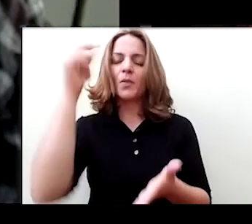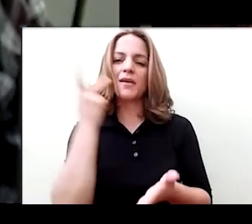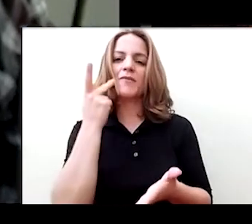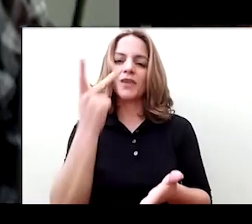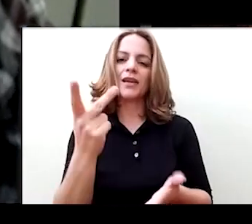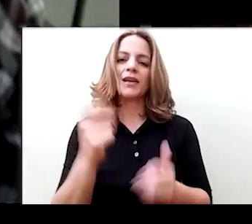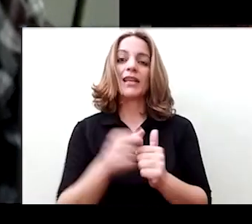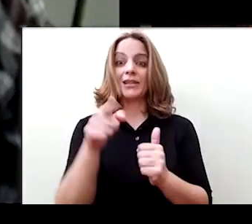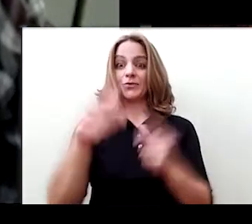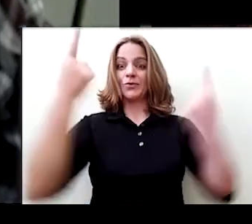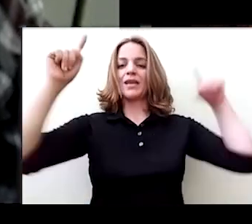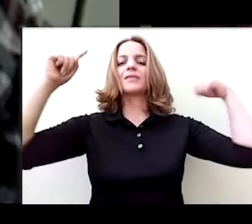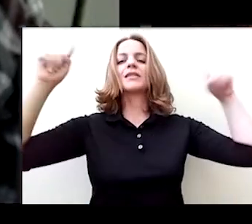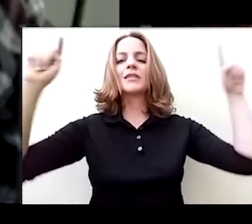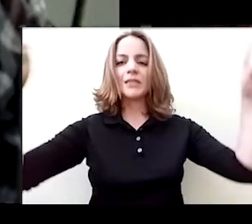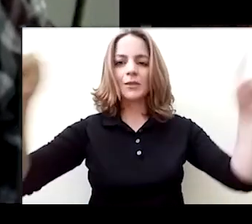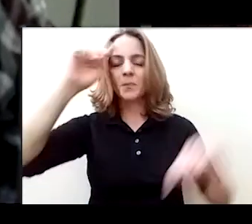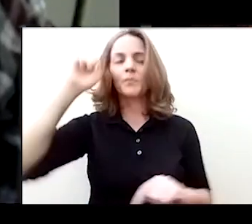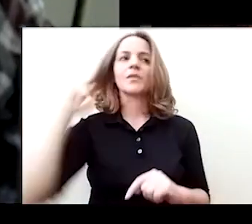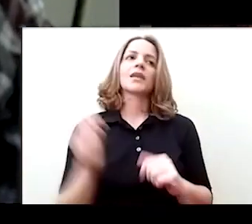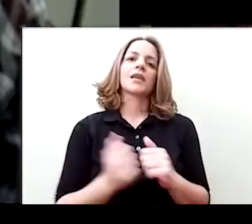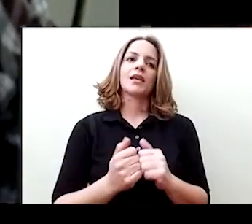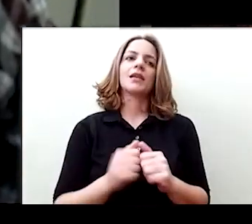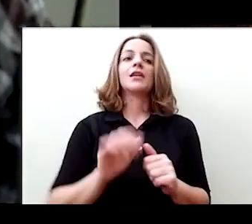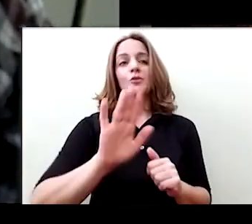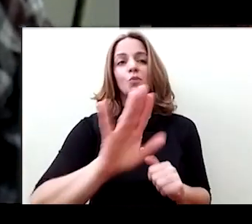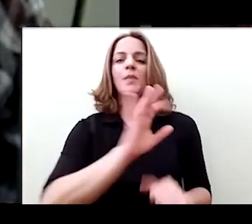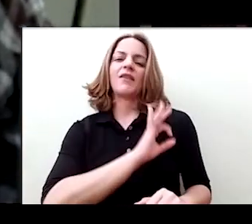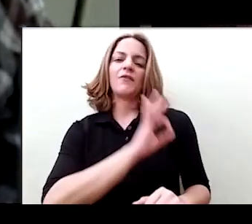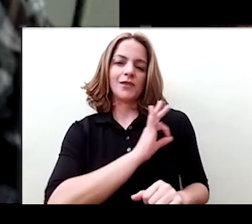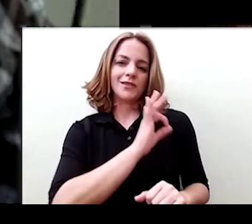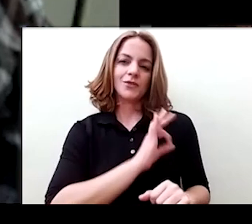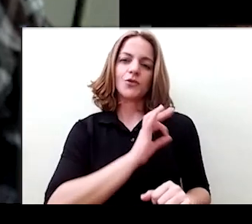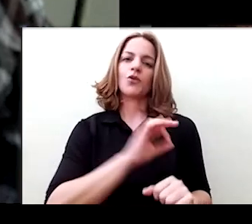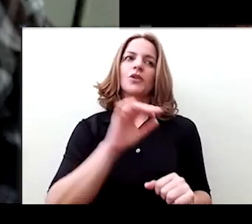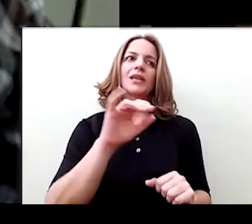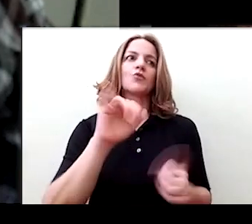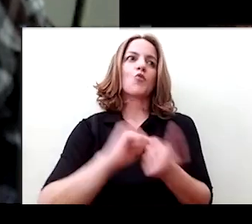the benefit that your work has had for our community.